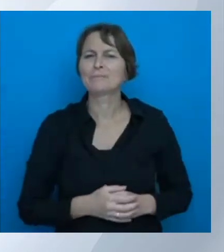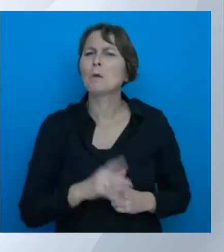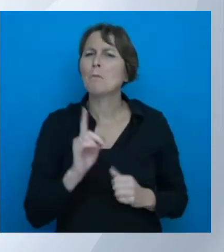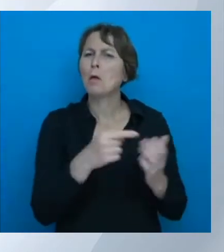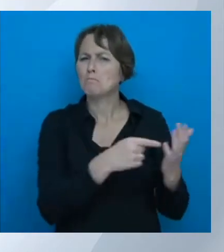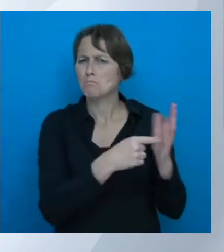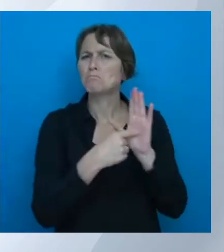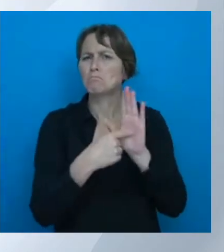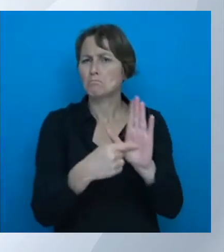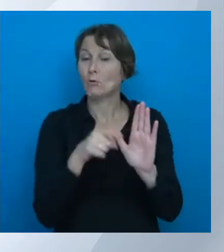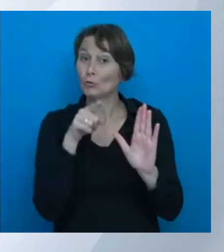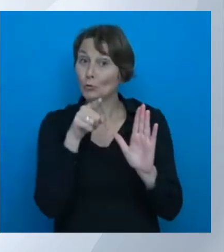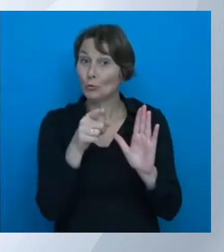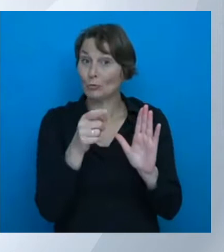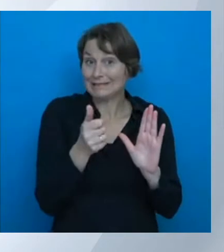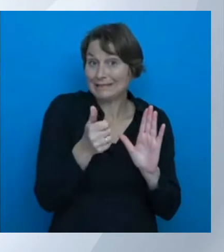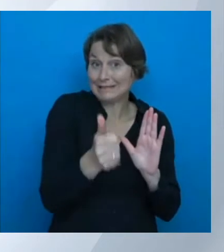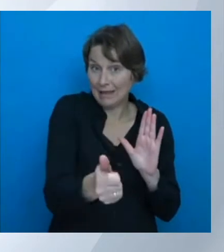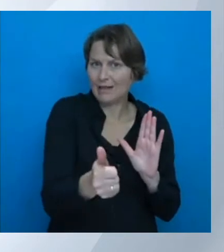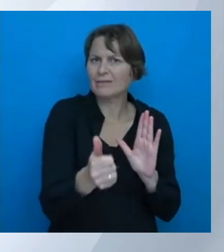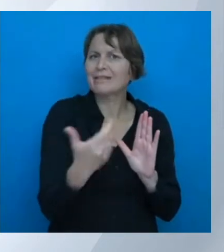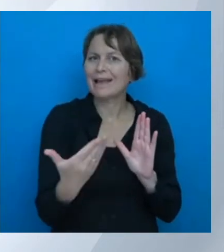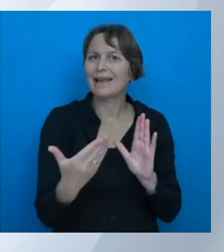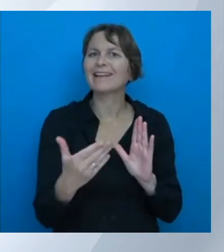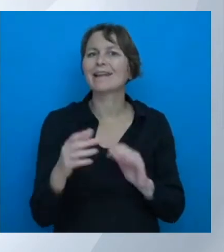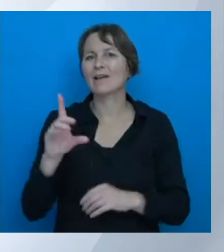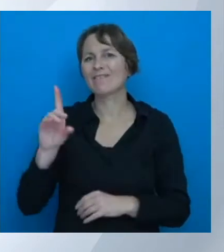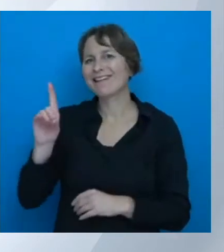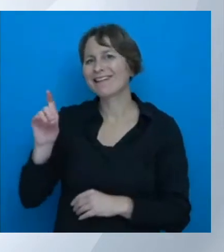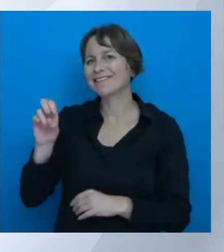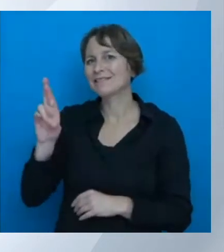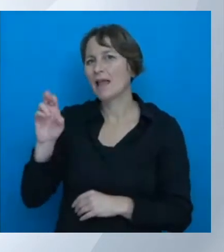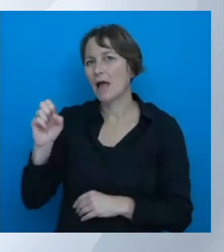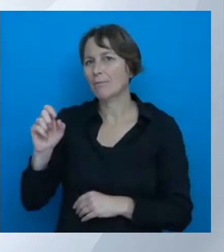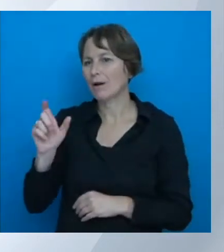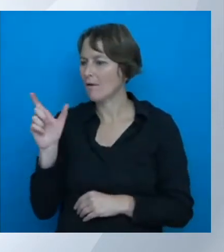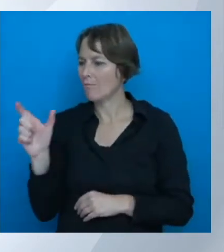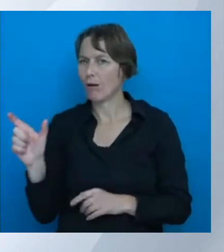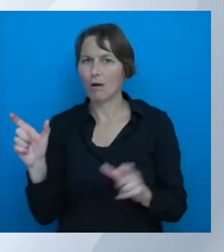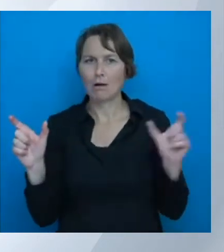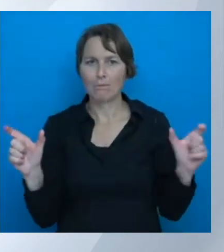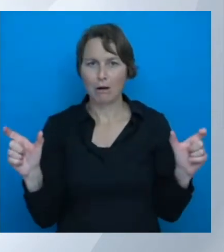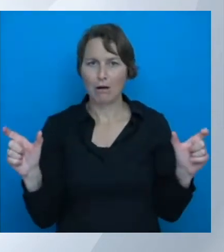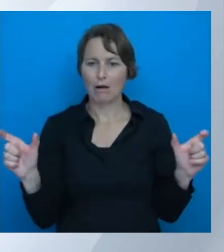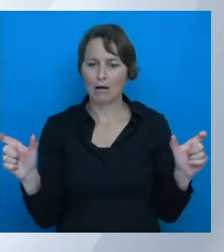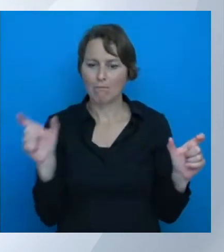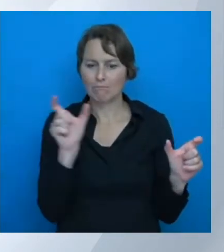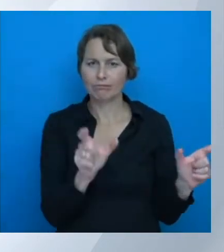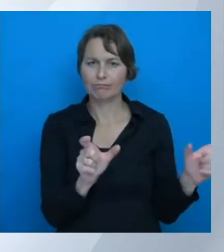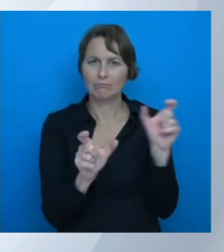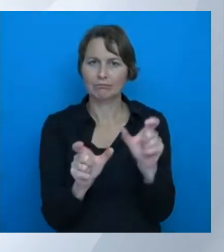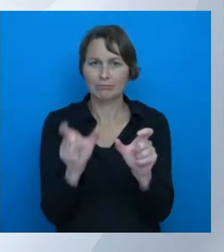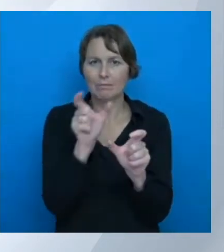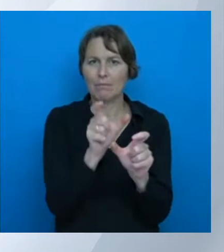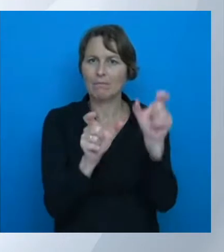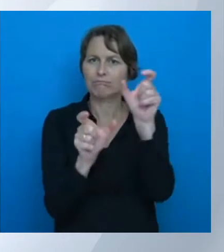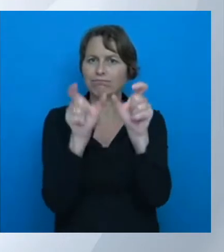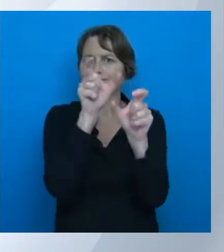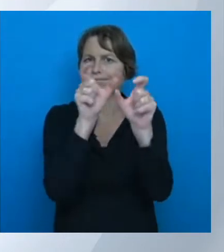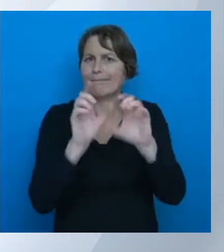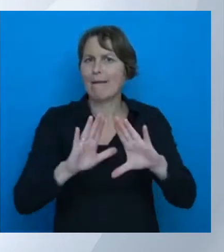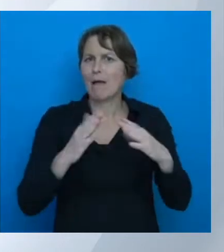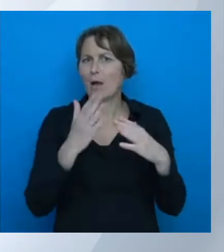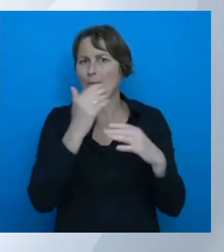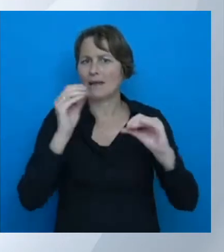using Dapr building blocks with help of some demos. And finally, we'll take some common question about